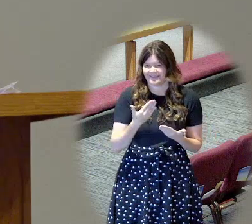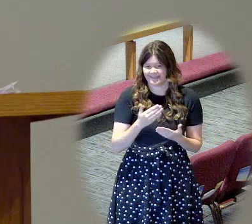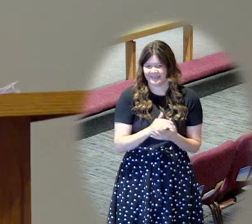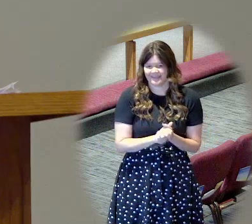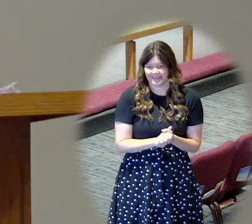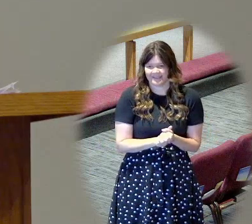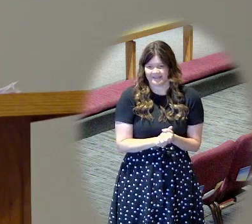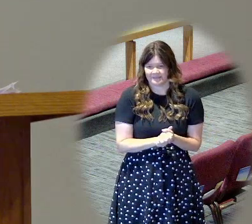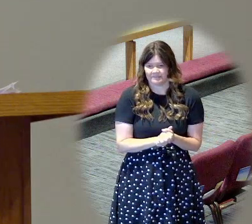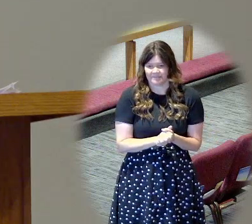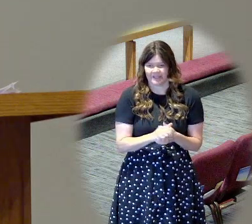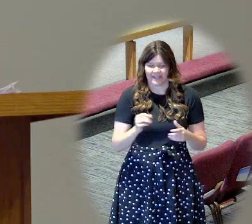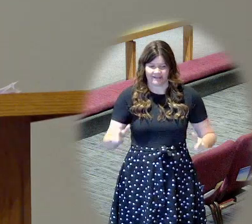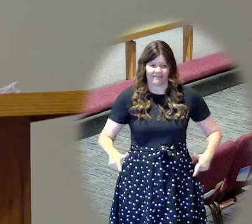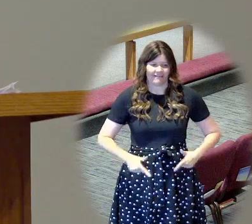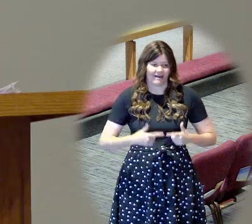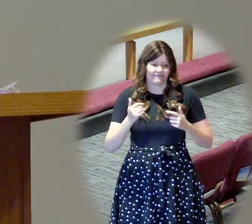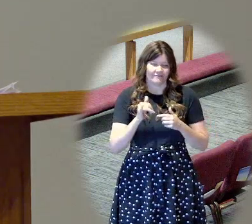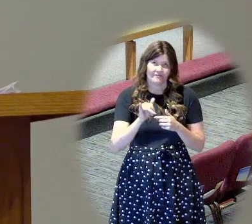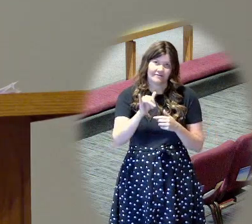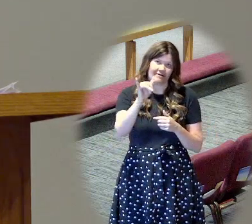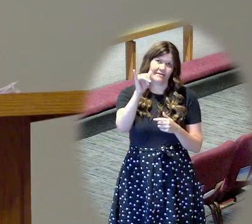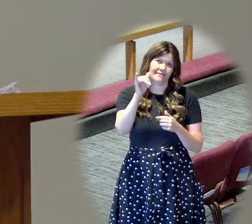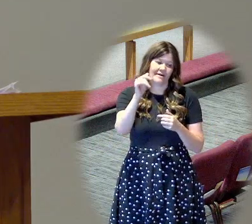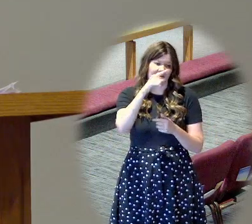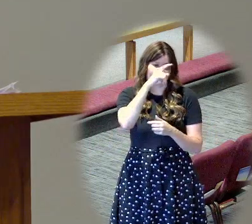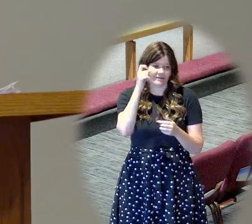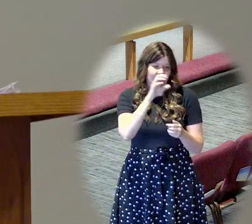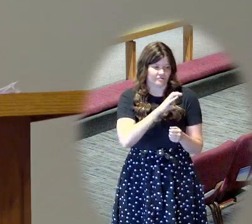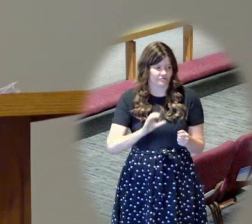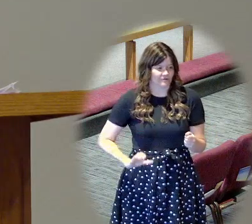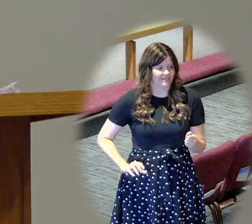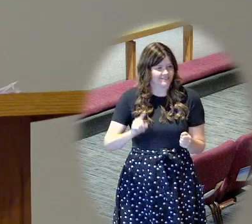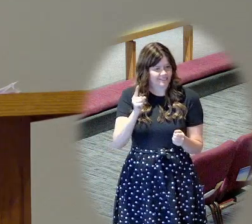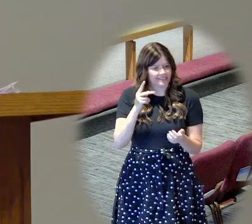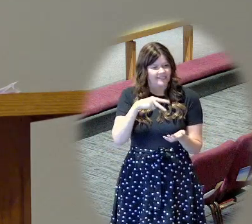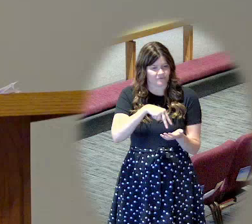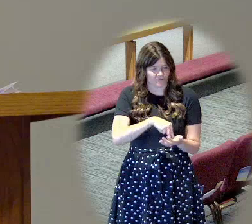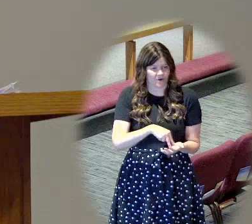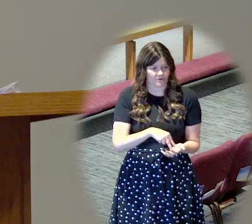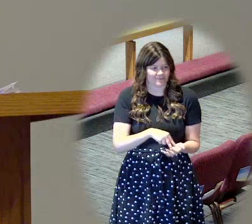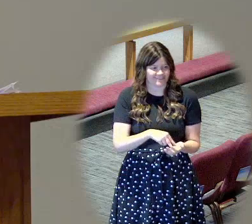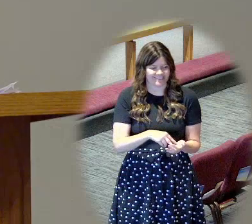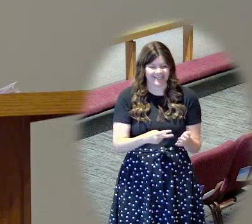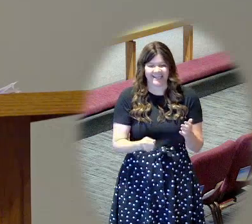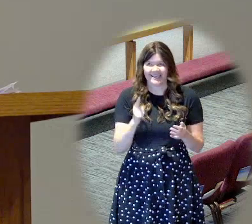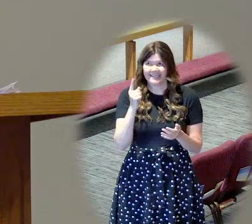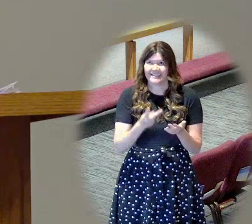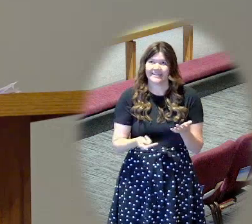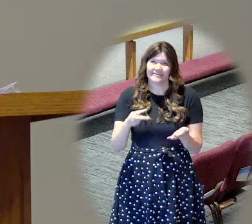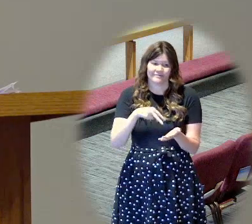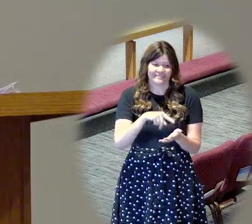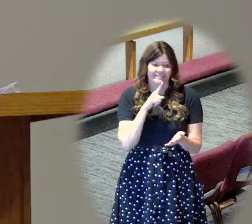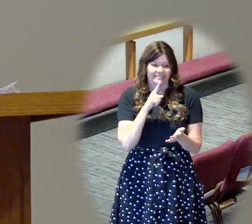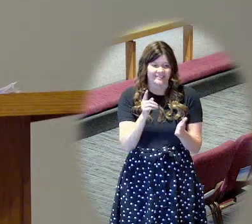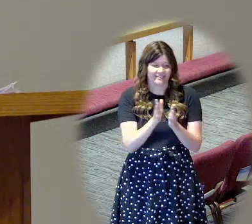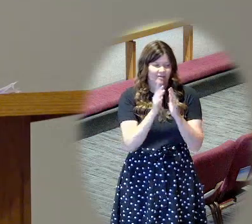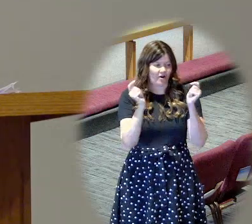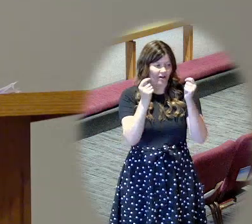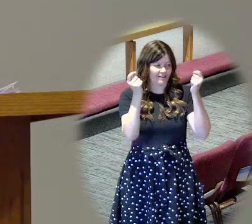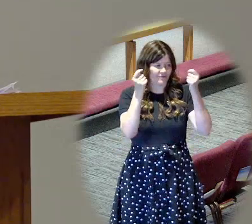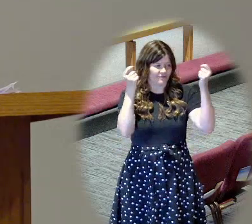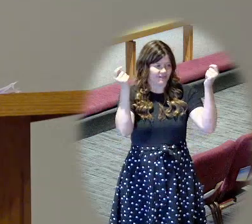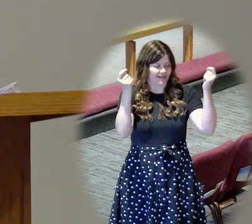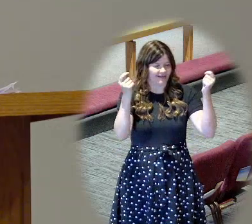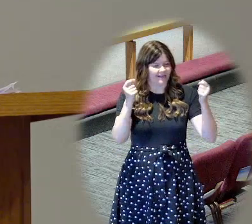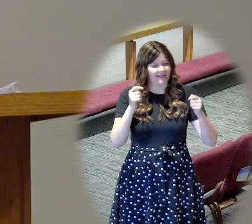The prospect of life eternal, for Christ is risen. He is risen indeed. Hallelujah. And on that glorious